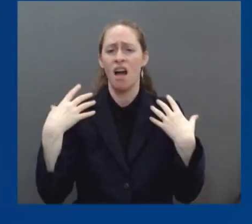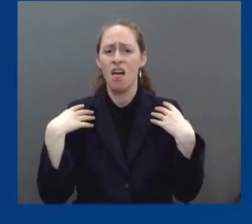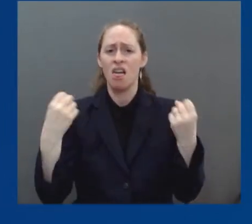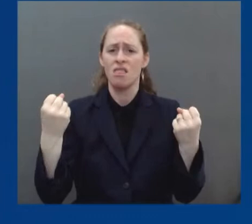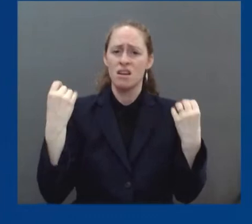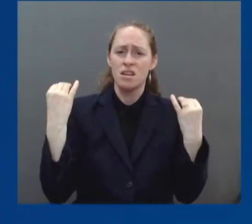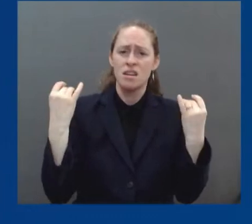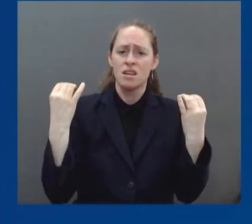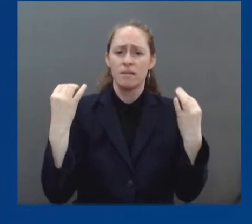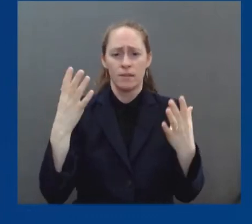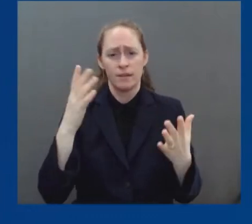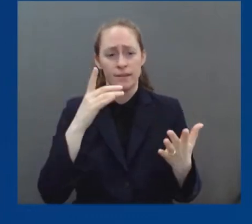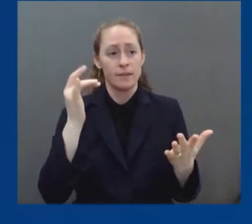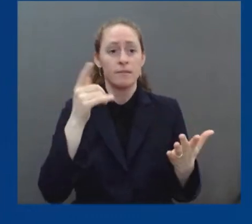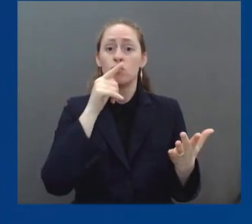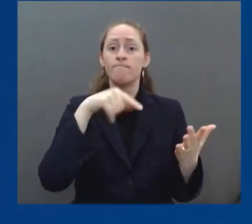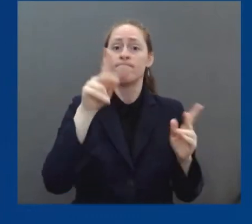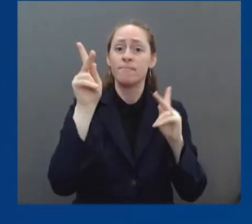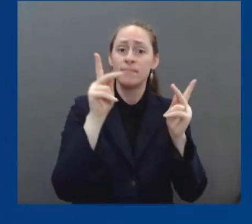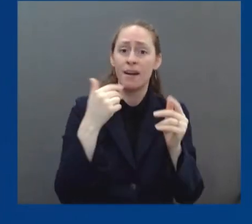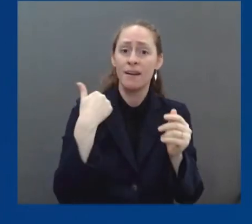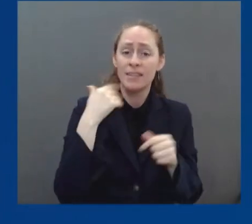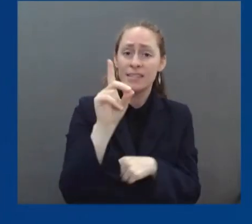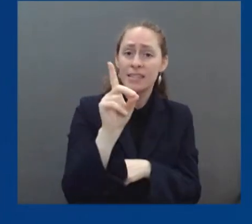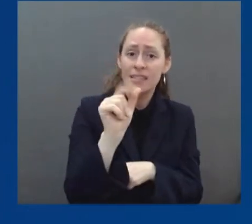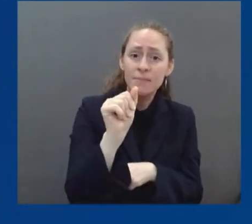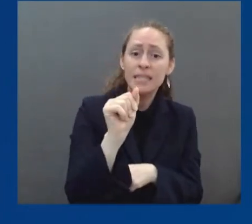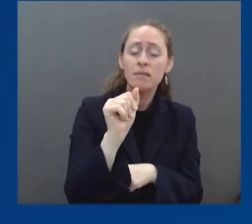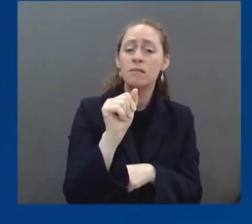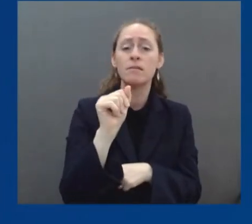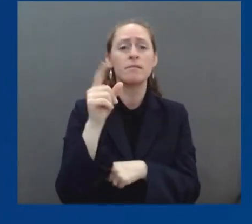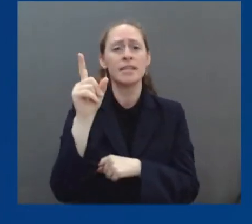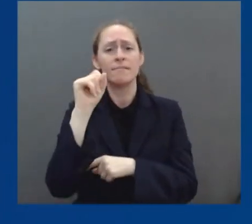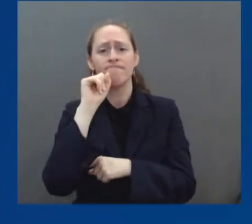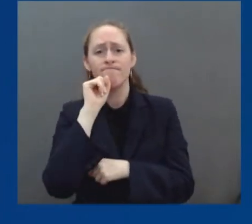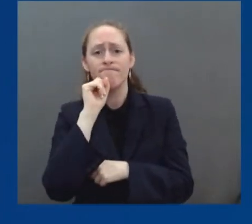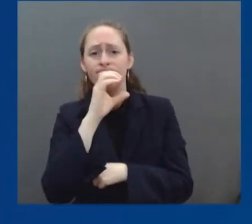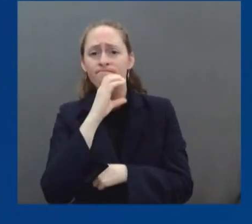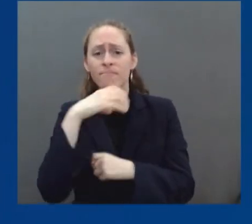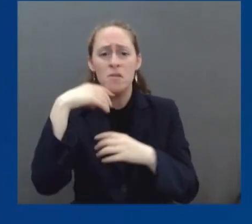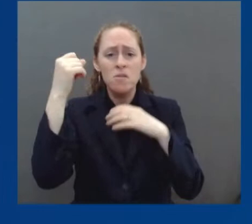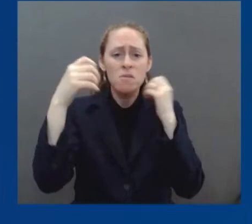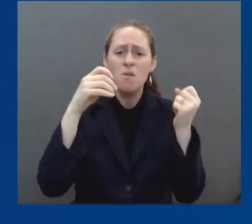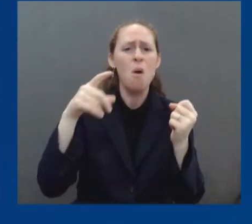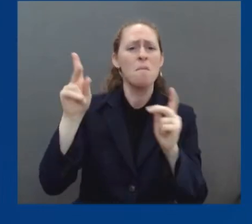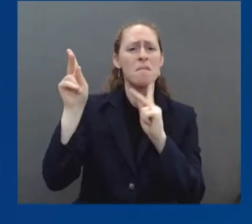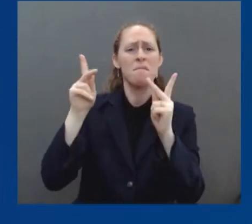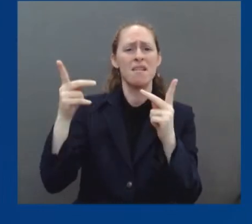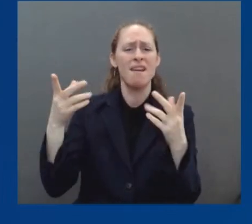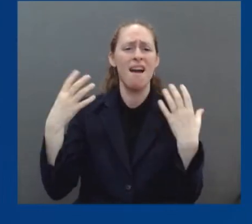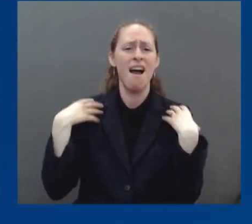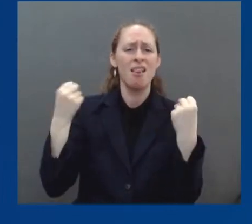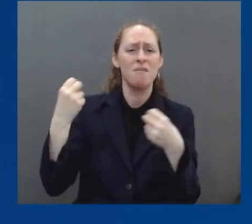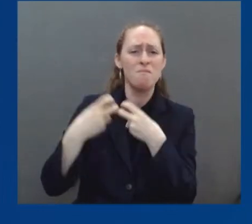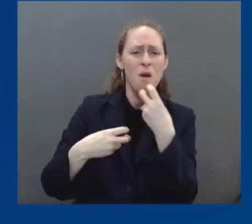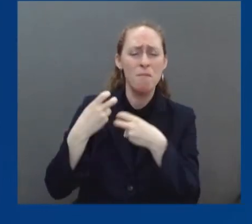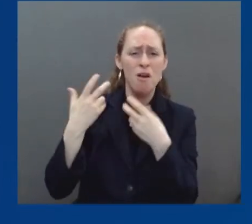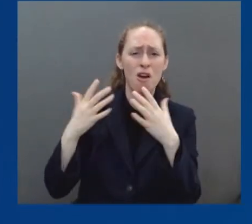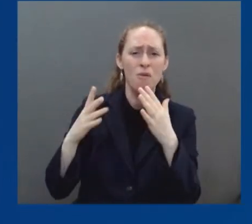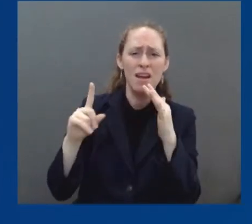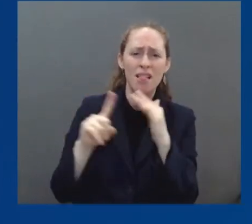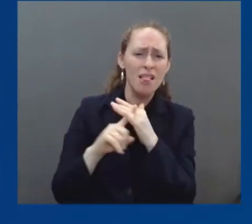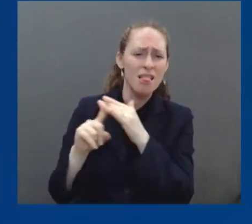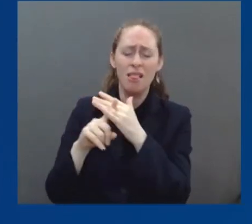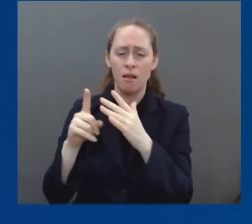people who are immunocompromised aren't left behind, and that they continue to have the tools and resources that they need to stay safe.